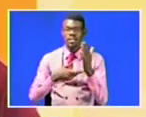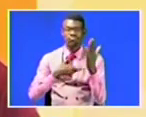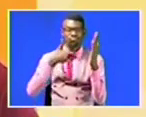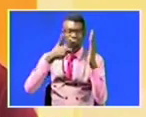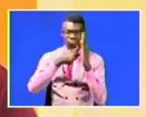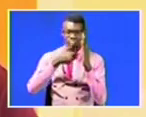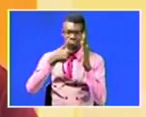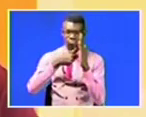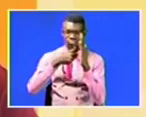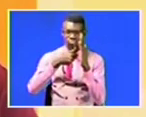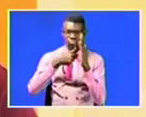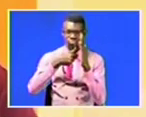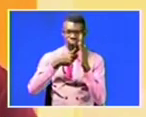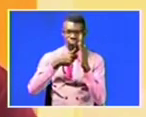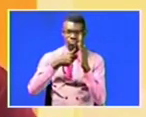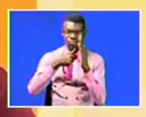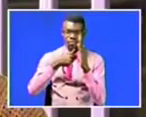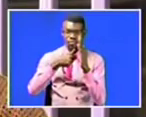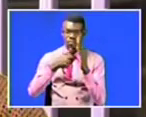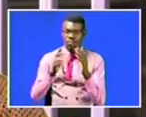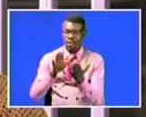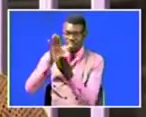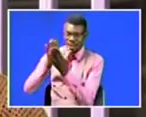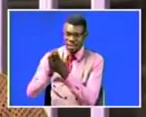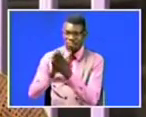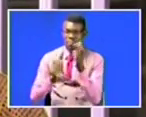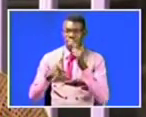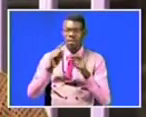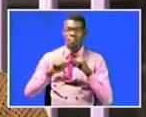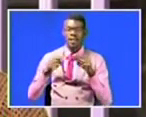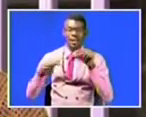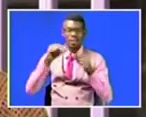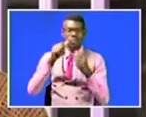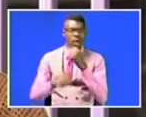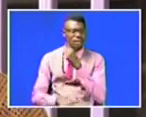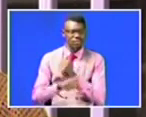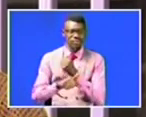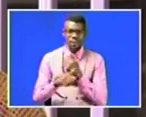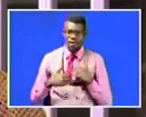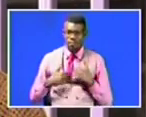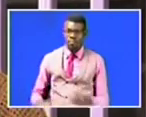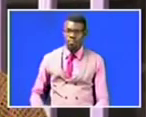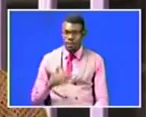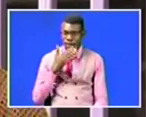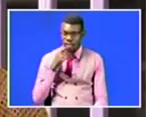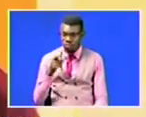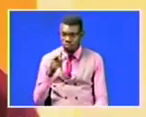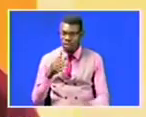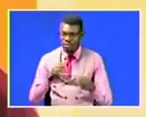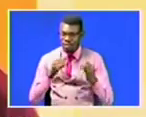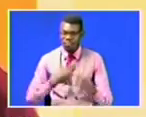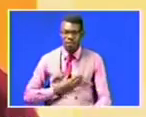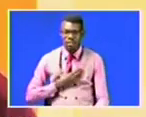preserving the milk with dangerous chemicals. On your good days, walk around ATMs. You